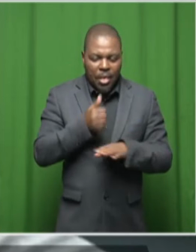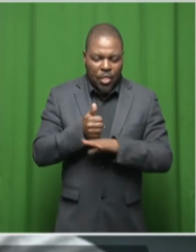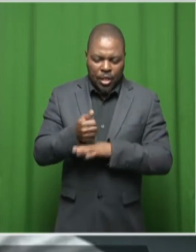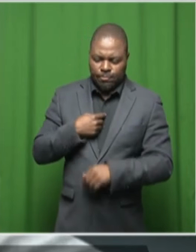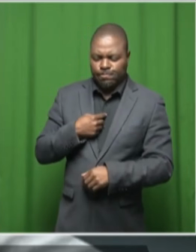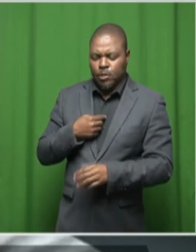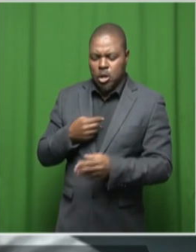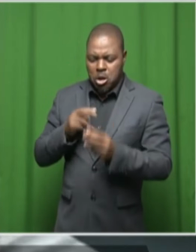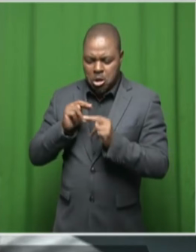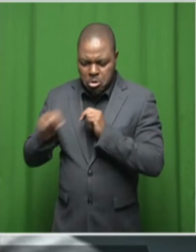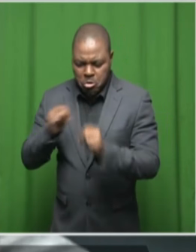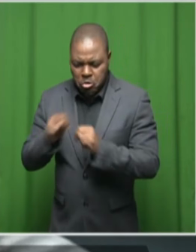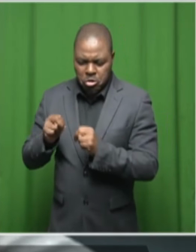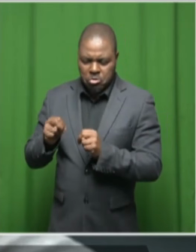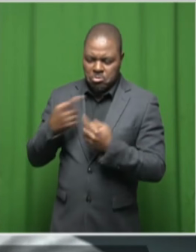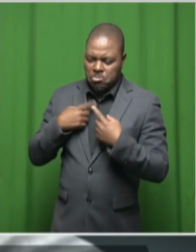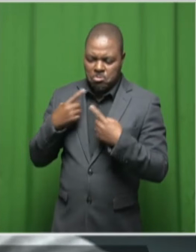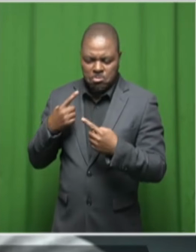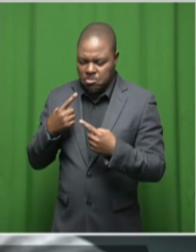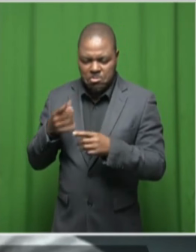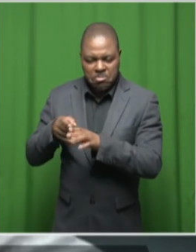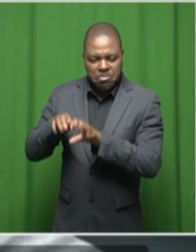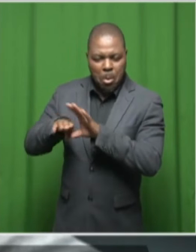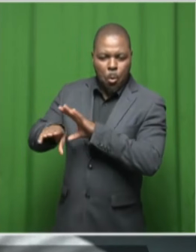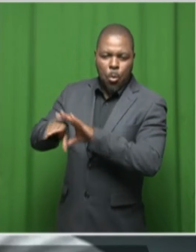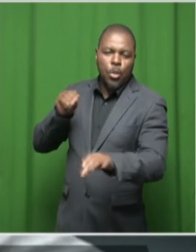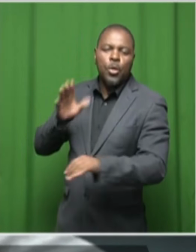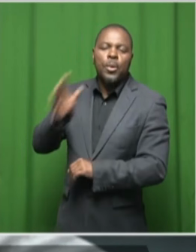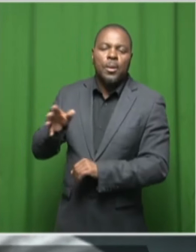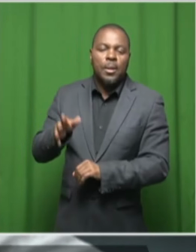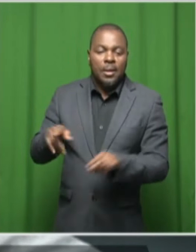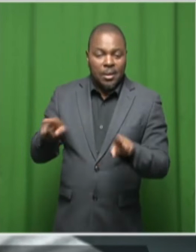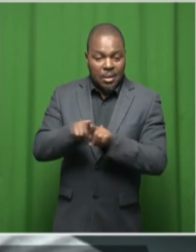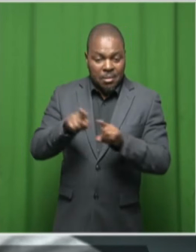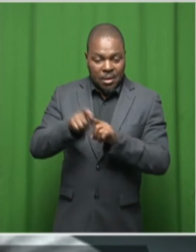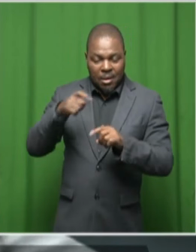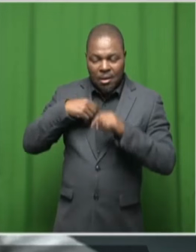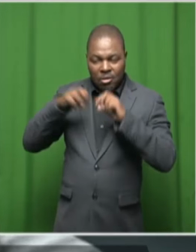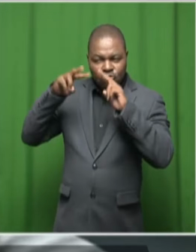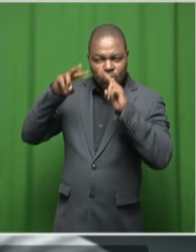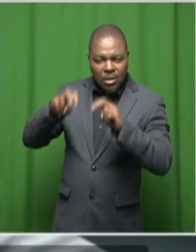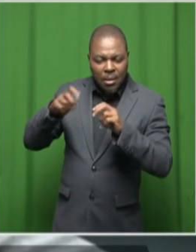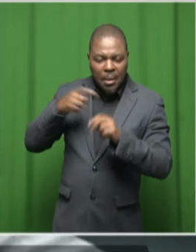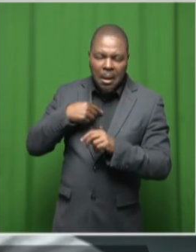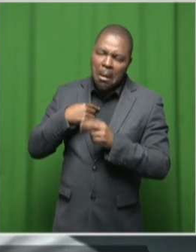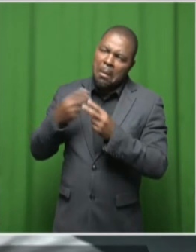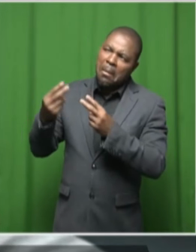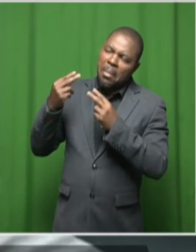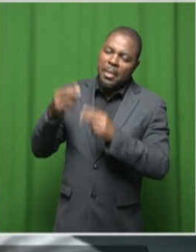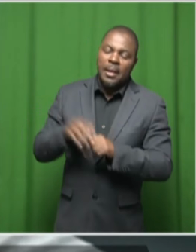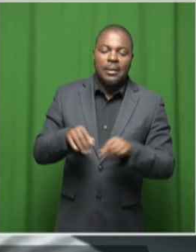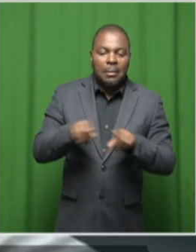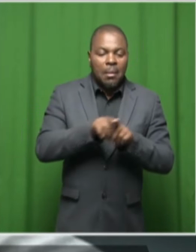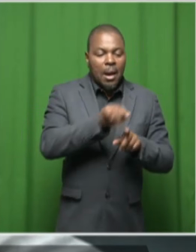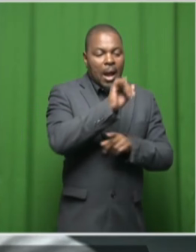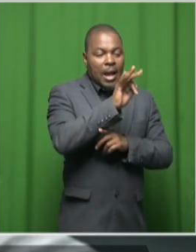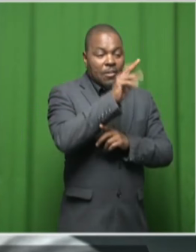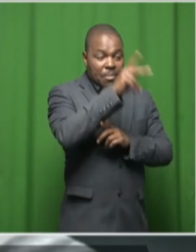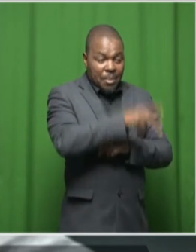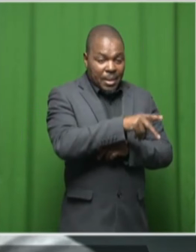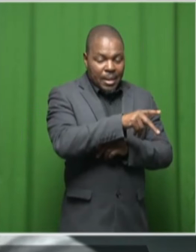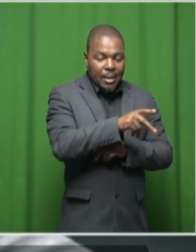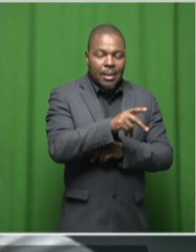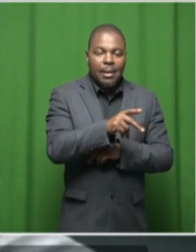the negotiation table. And in fact, it was interesting for me when I was doing the research to go back and find out that the IFP only agreed